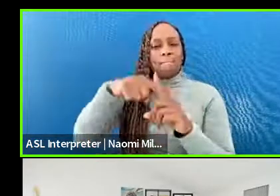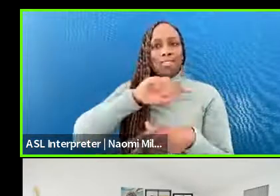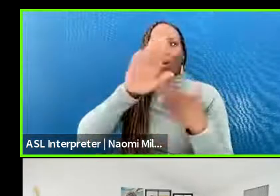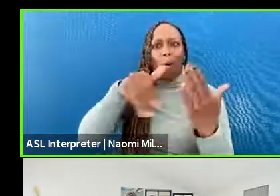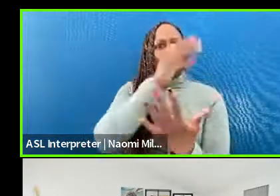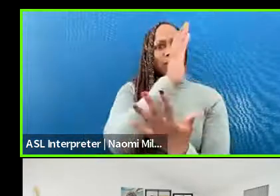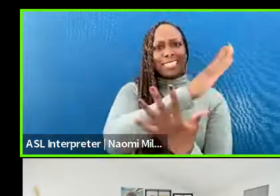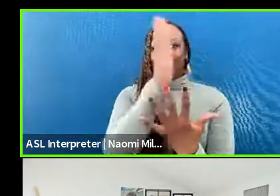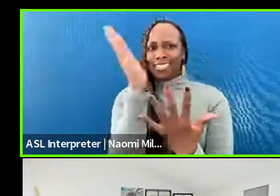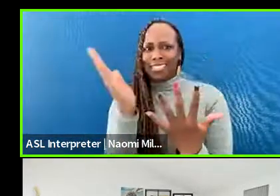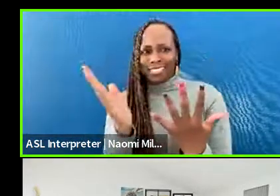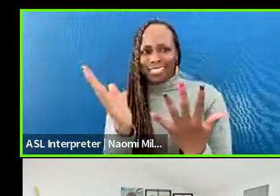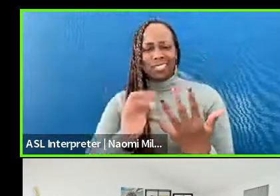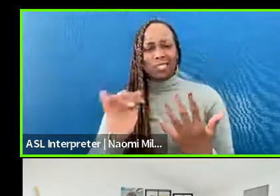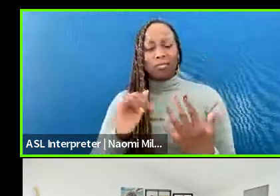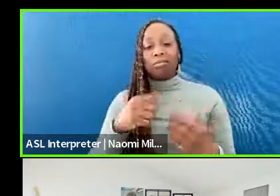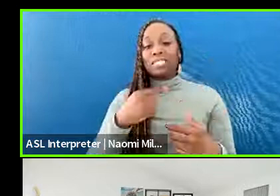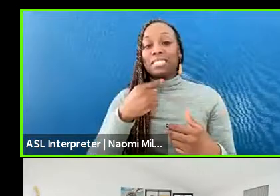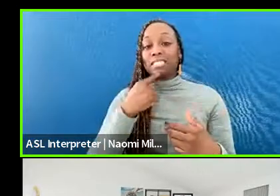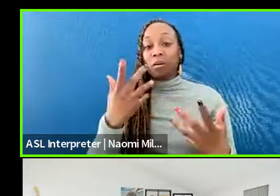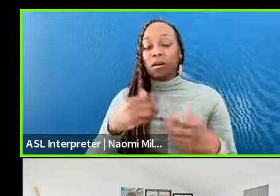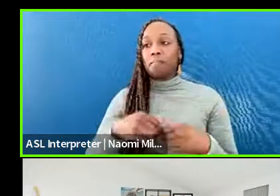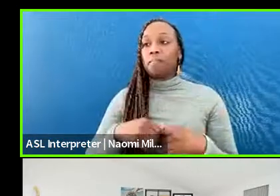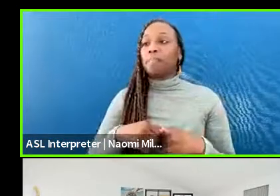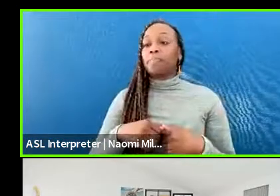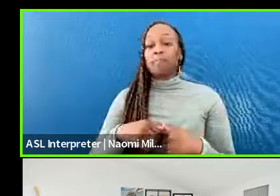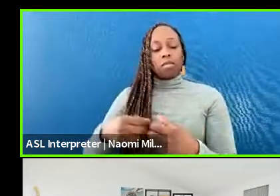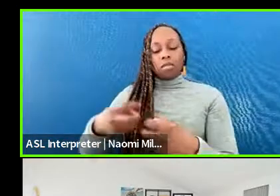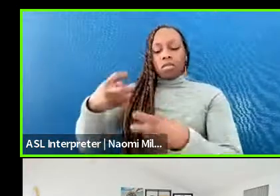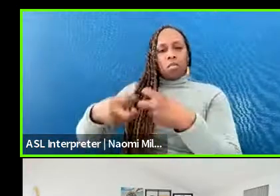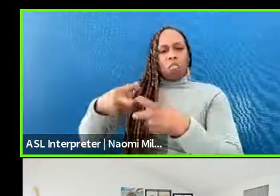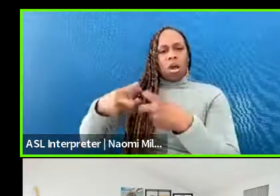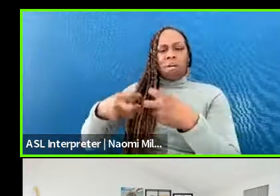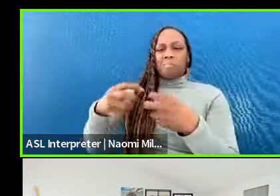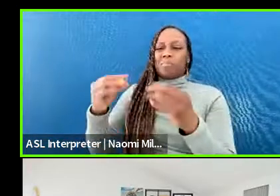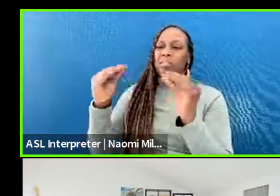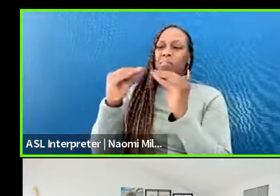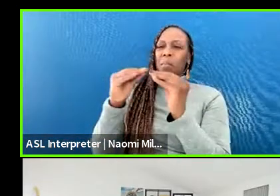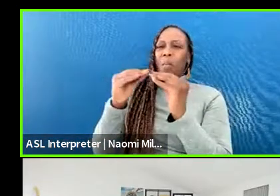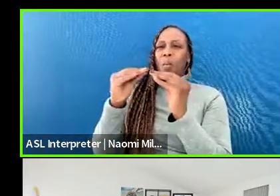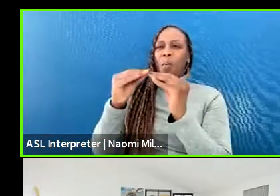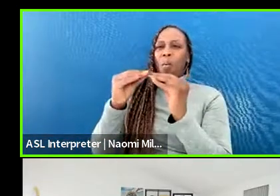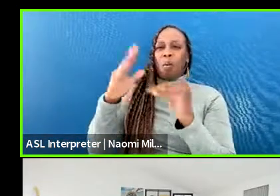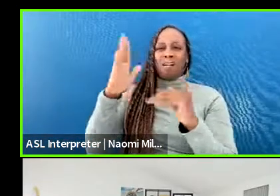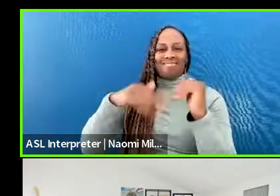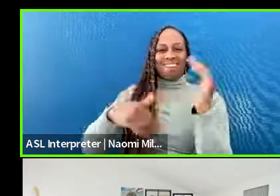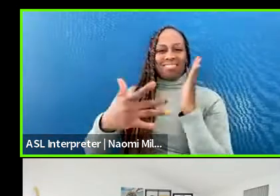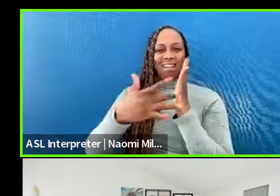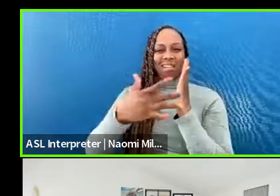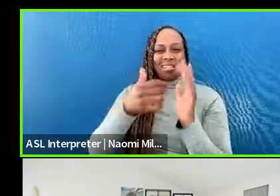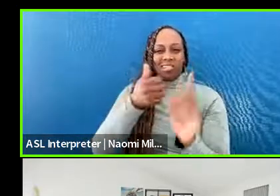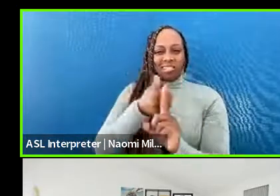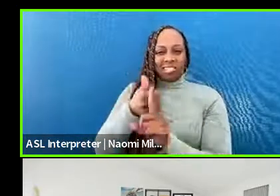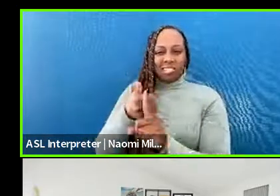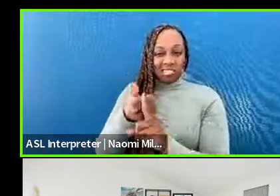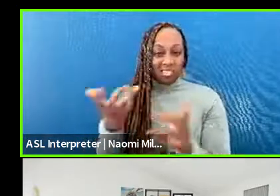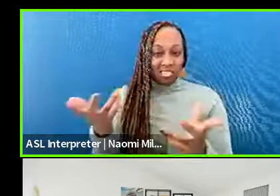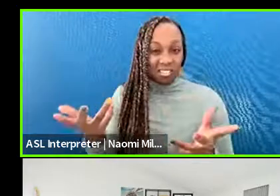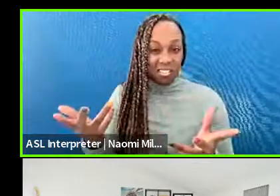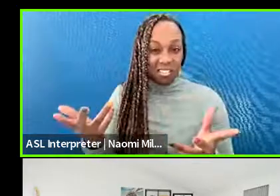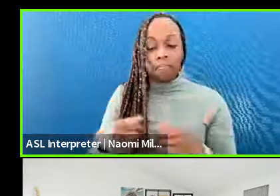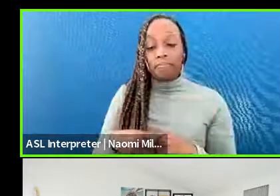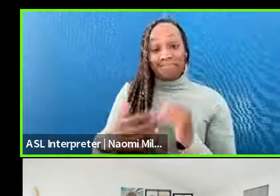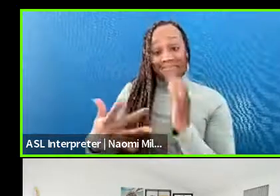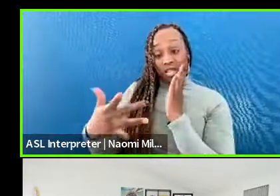well, the problem is more fundamental than the technology itself, right? The